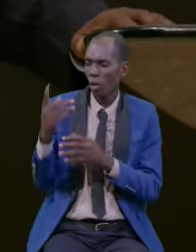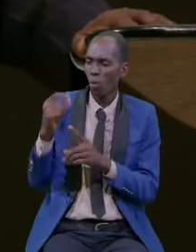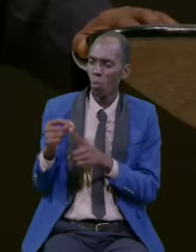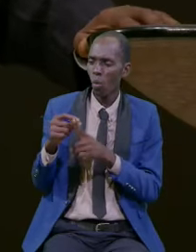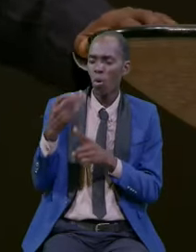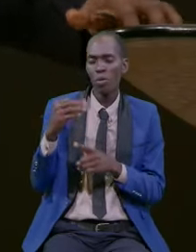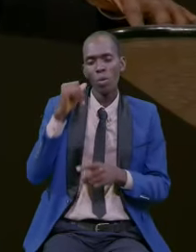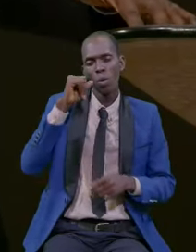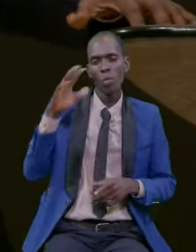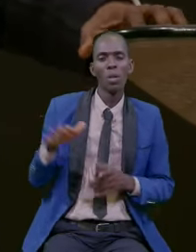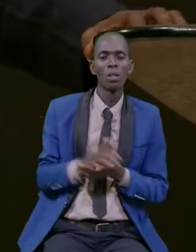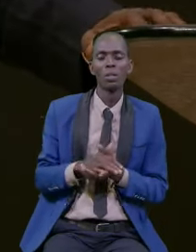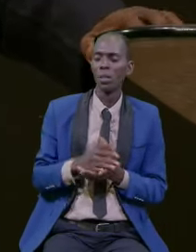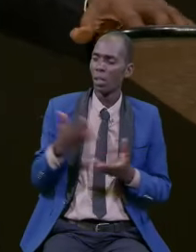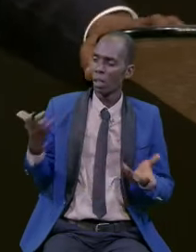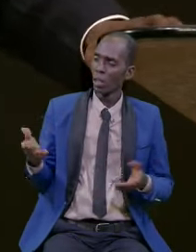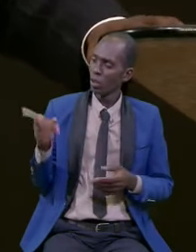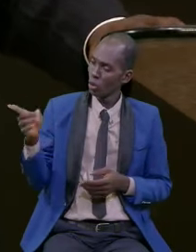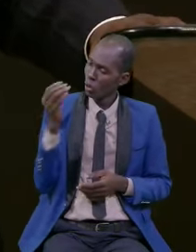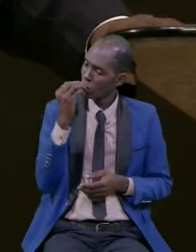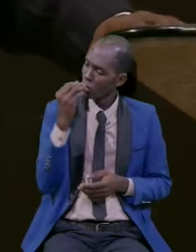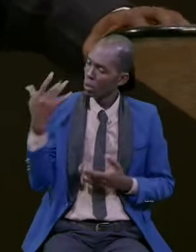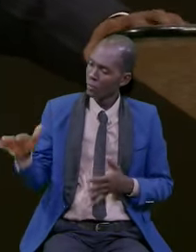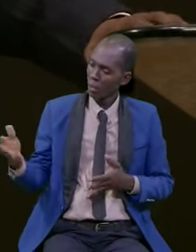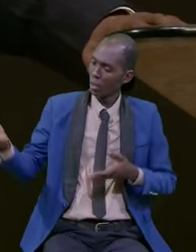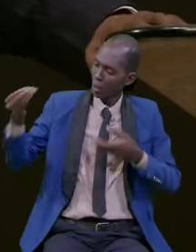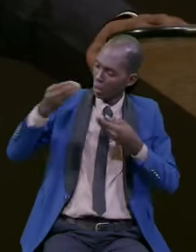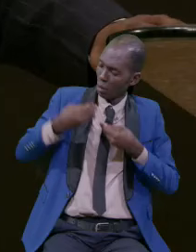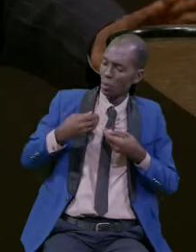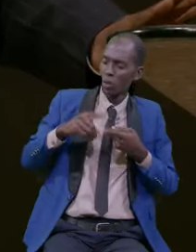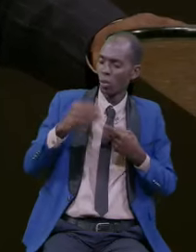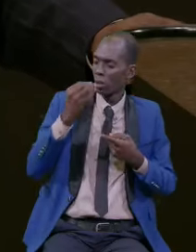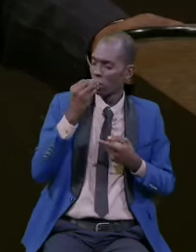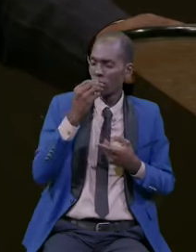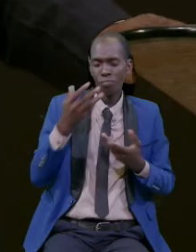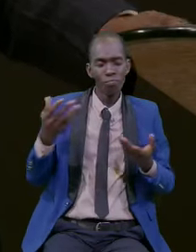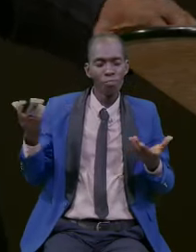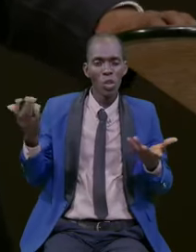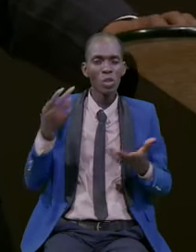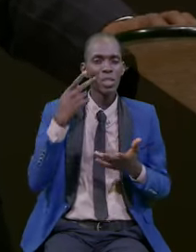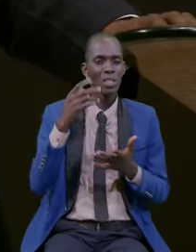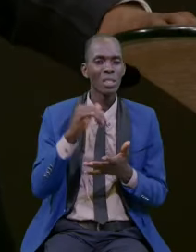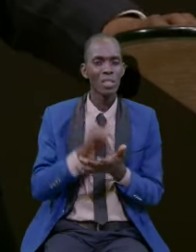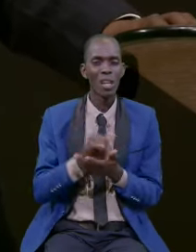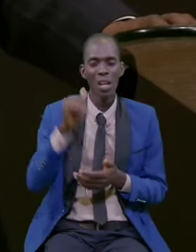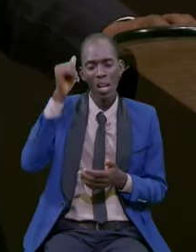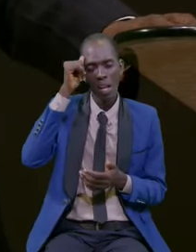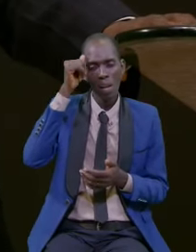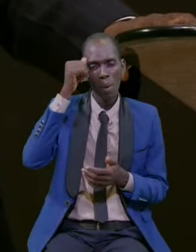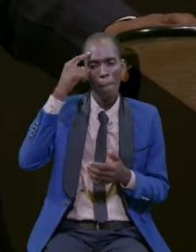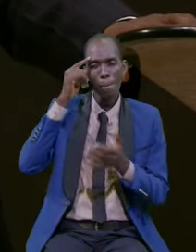me, gave it to me, and I did it. He took the word of the woman and